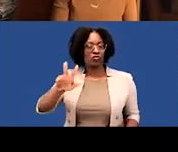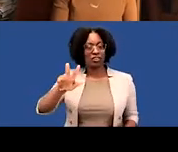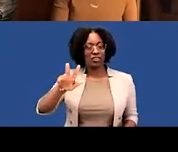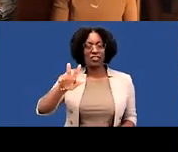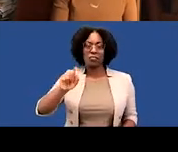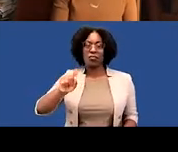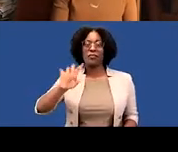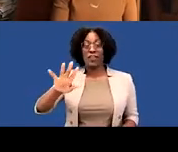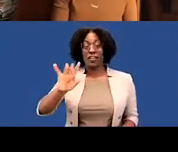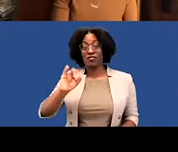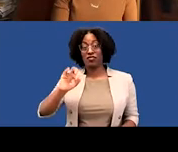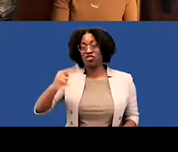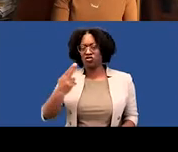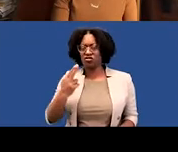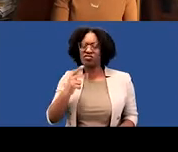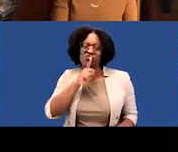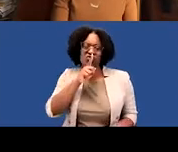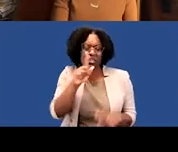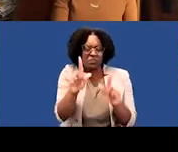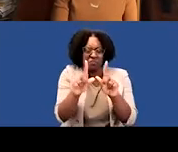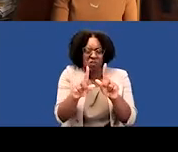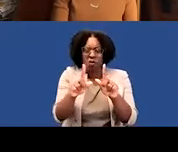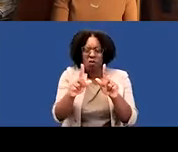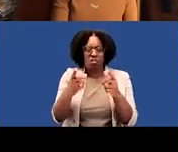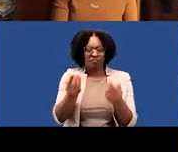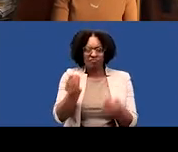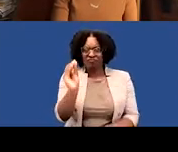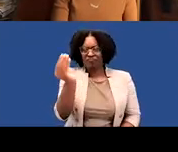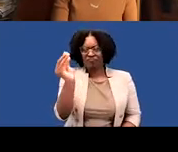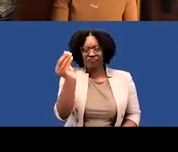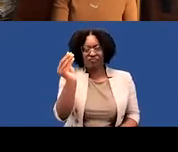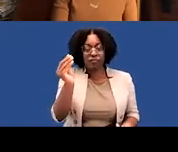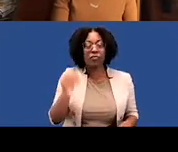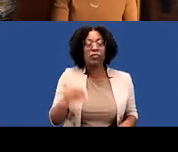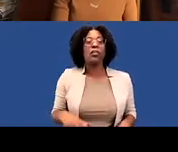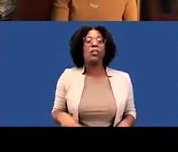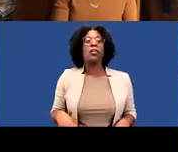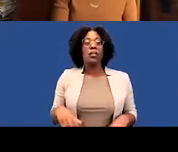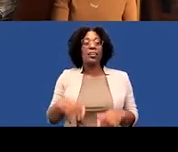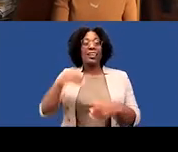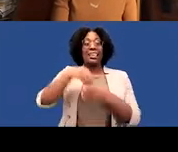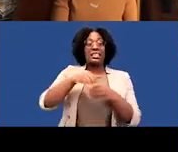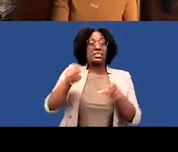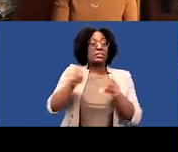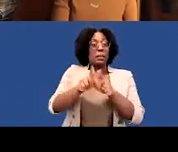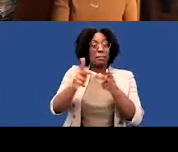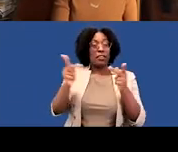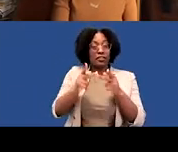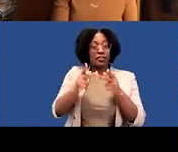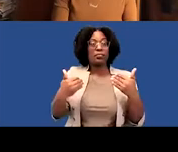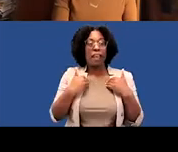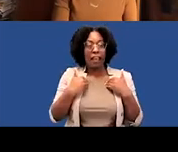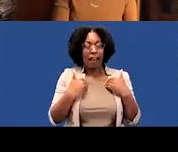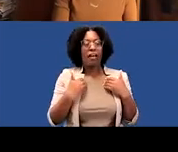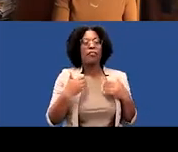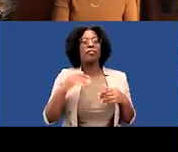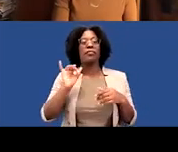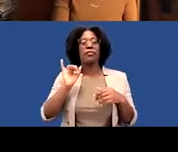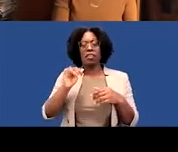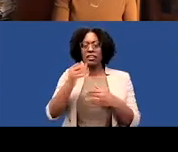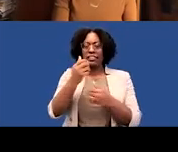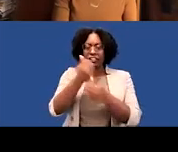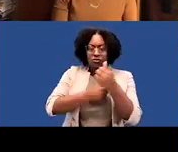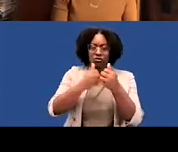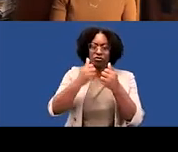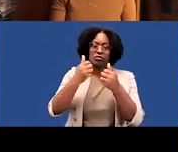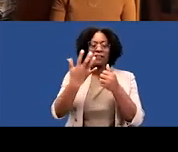the exhibition, there are 11 portraits from the deck that are about 30 by 40 inches. So